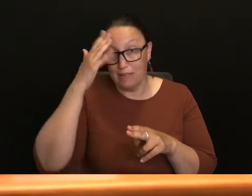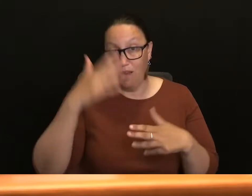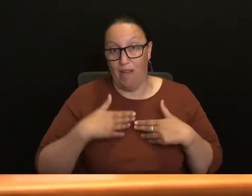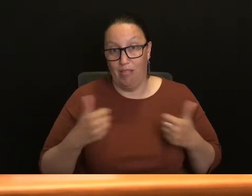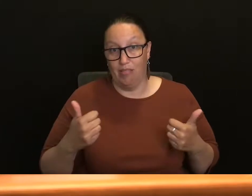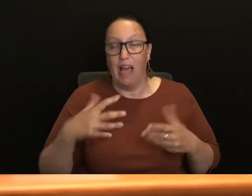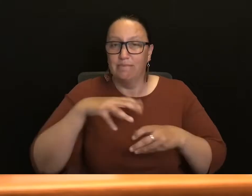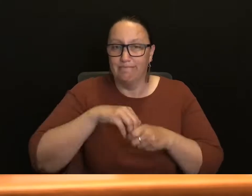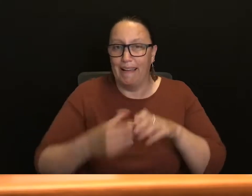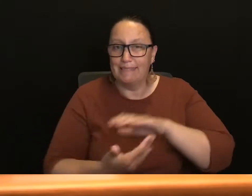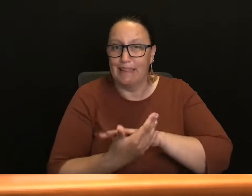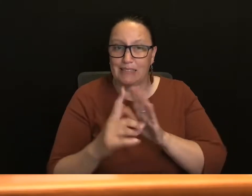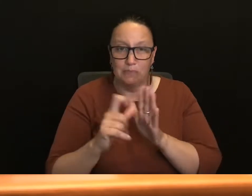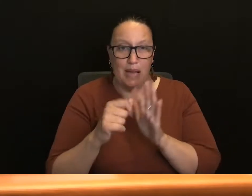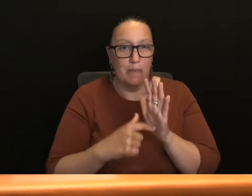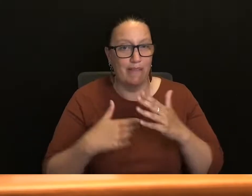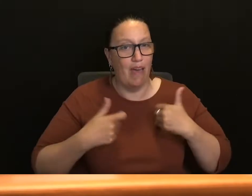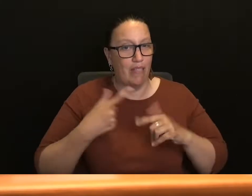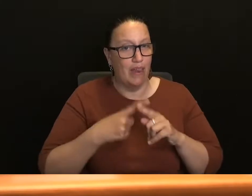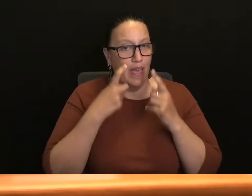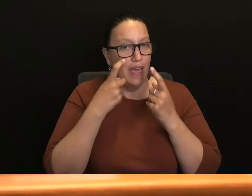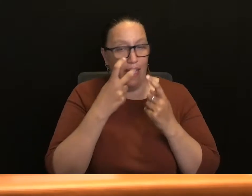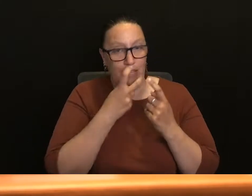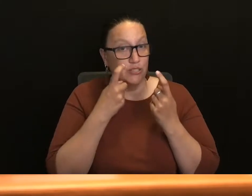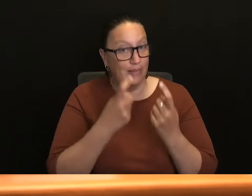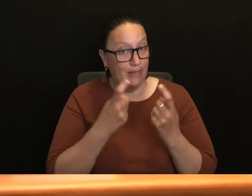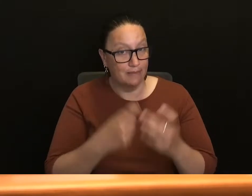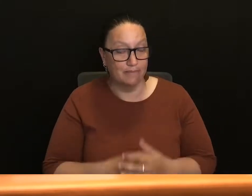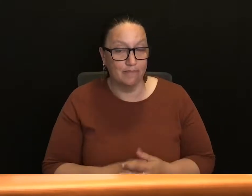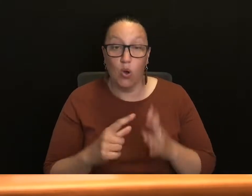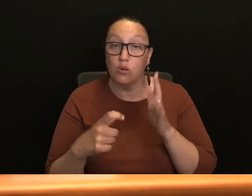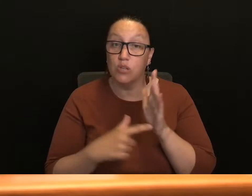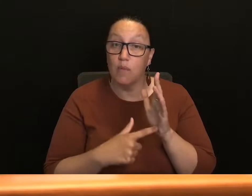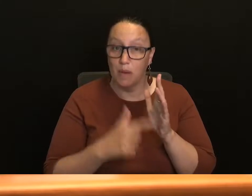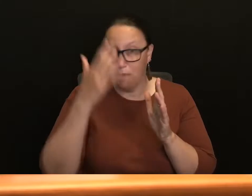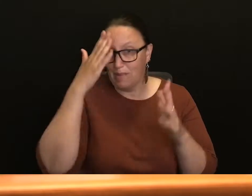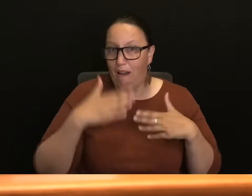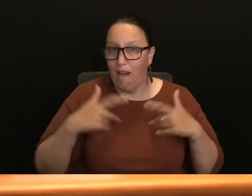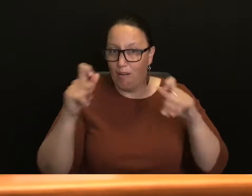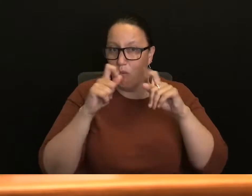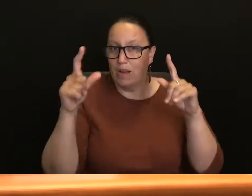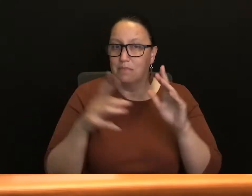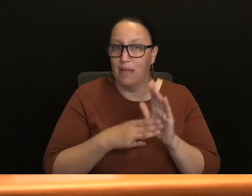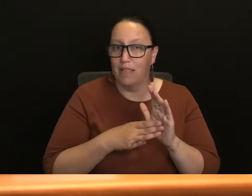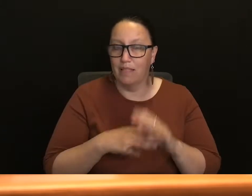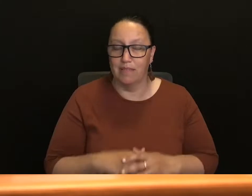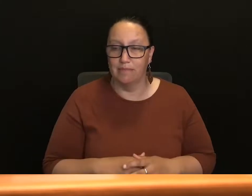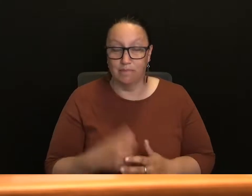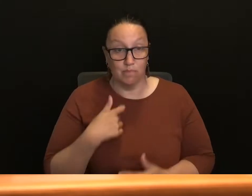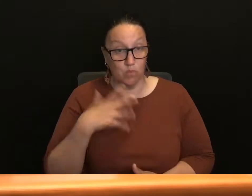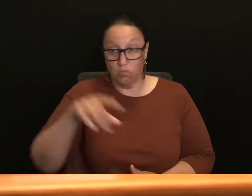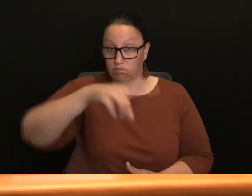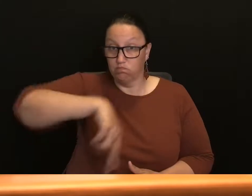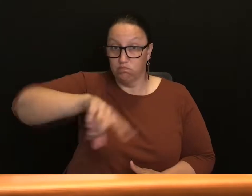Care. October is Mental Health Awareness Month. So I want to take this opportunity to encourage you